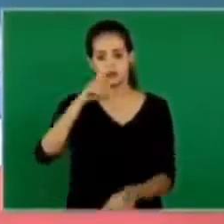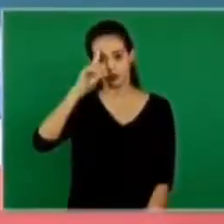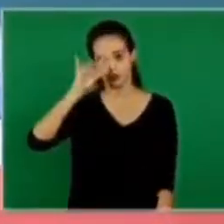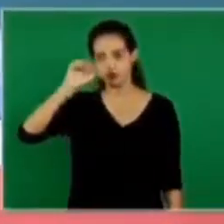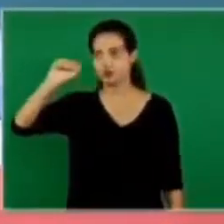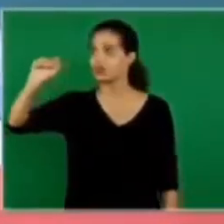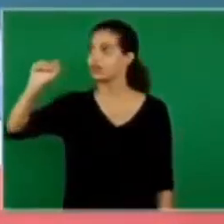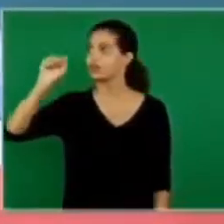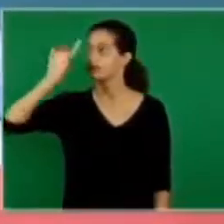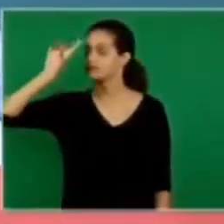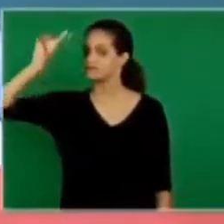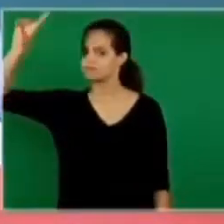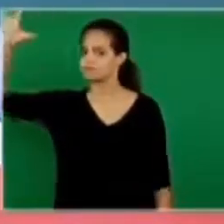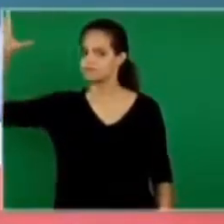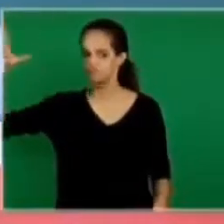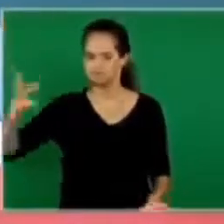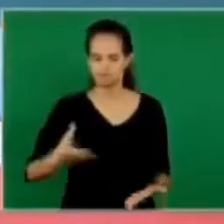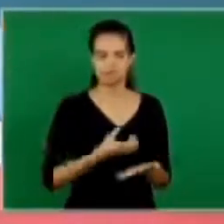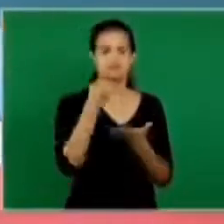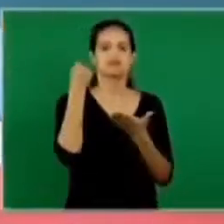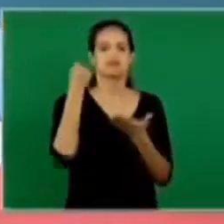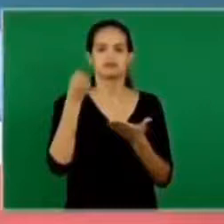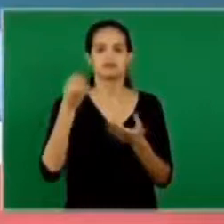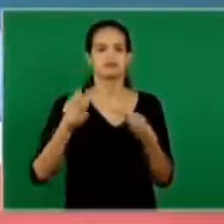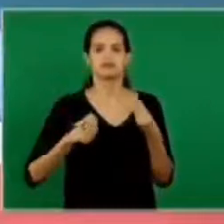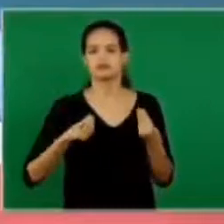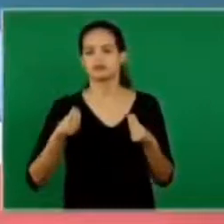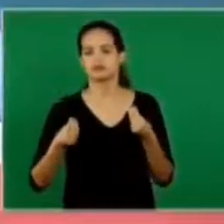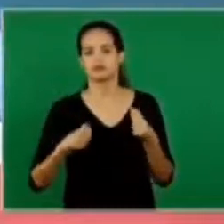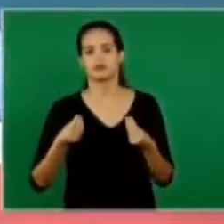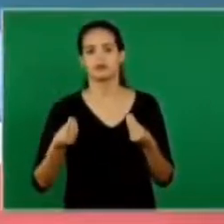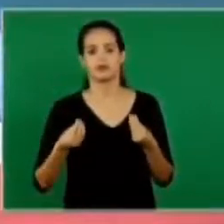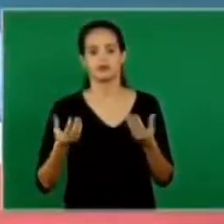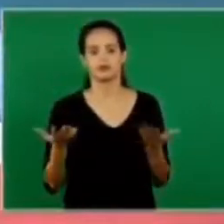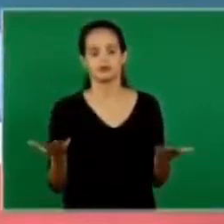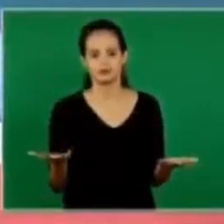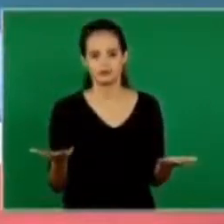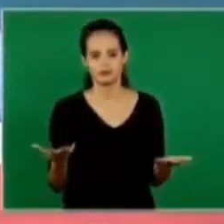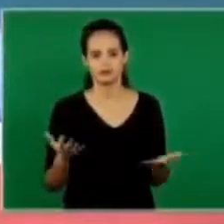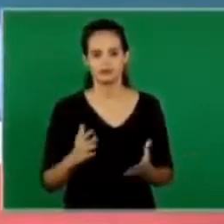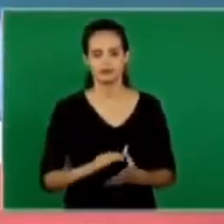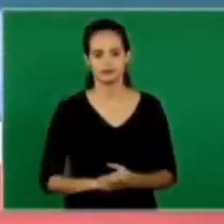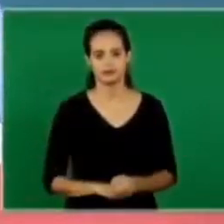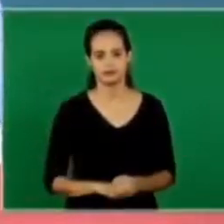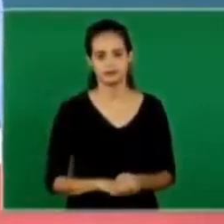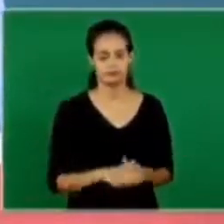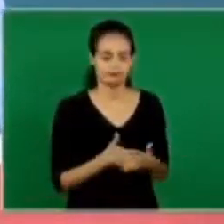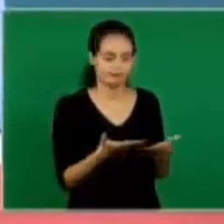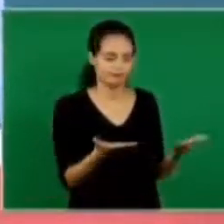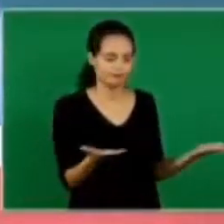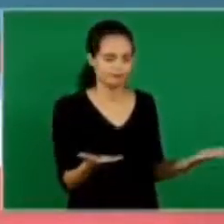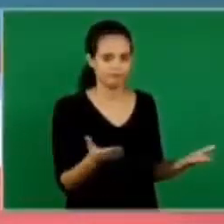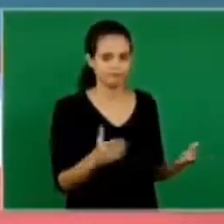How they are going to fare in the great day of the Lord? In great trouble.